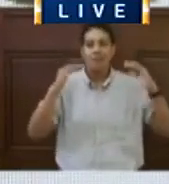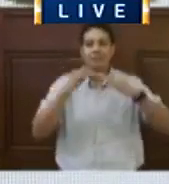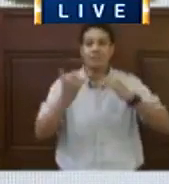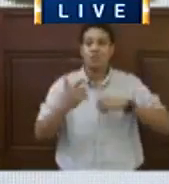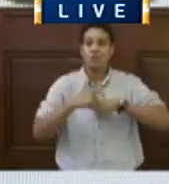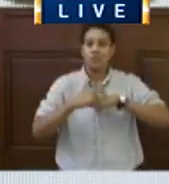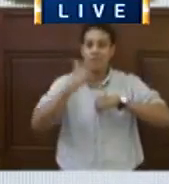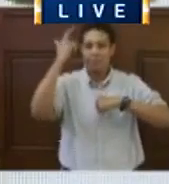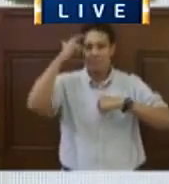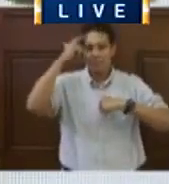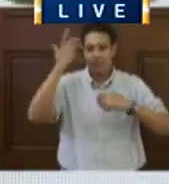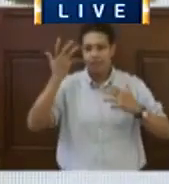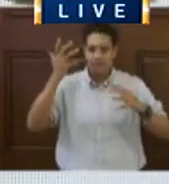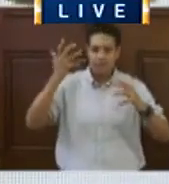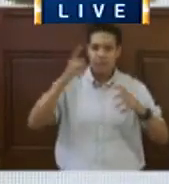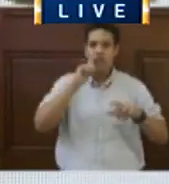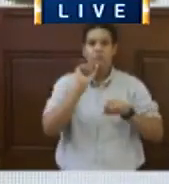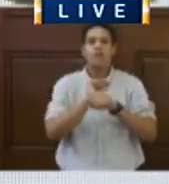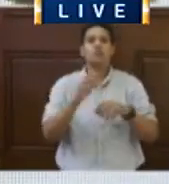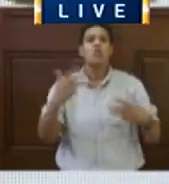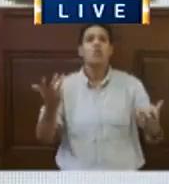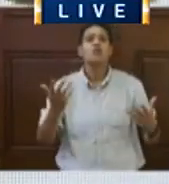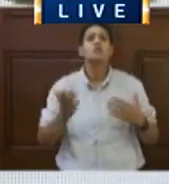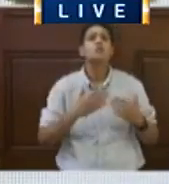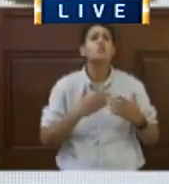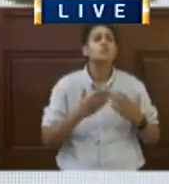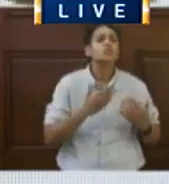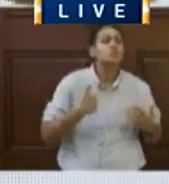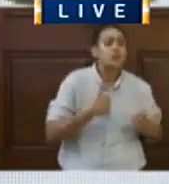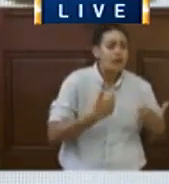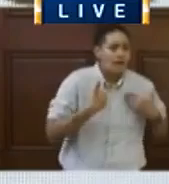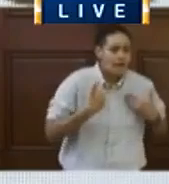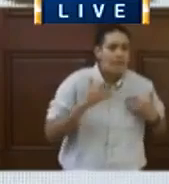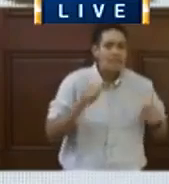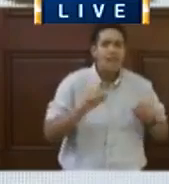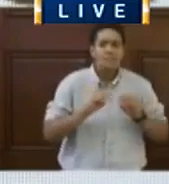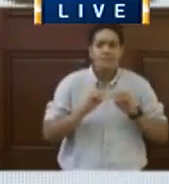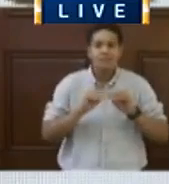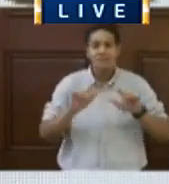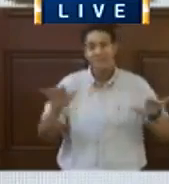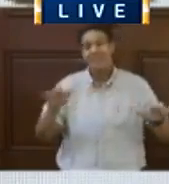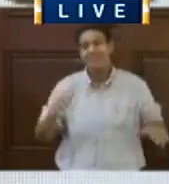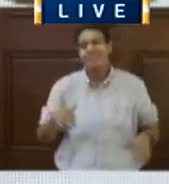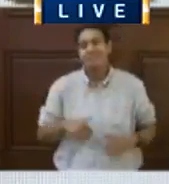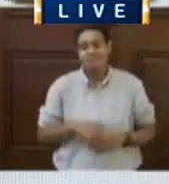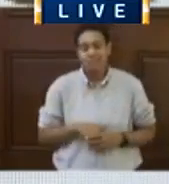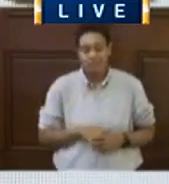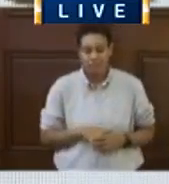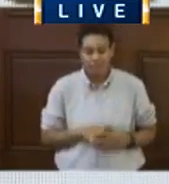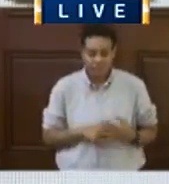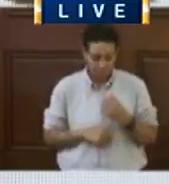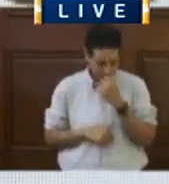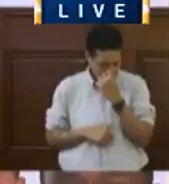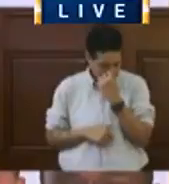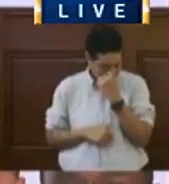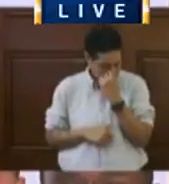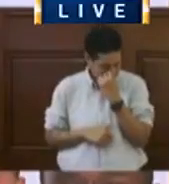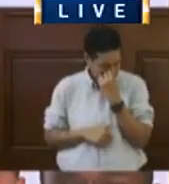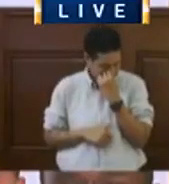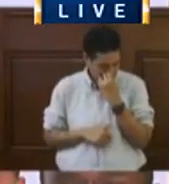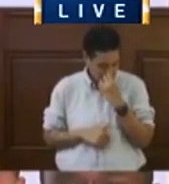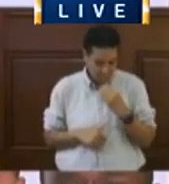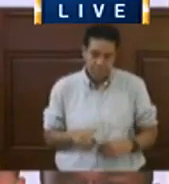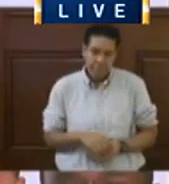crisis to ensure that whatever we have can spread. I want to endorse what you have said, Minister, and